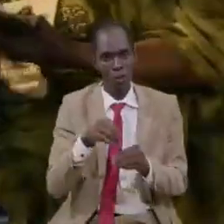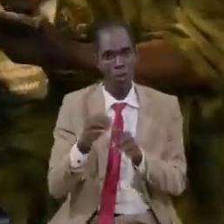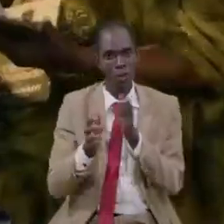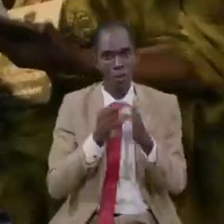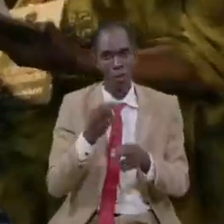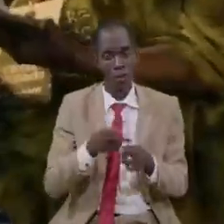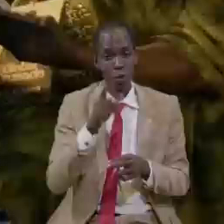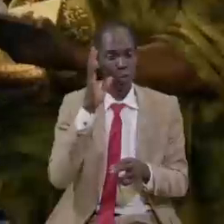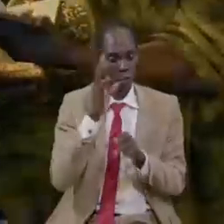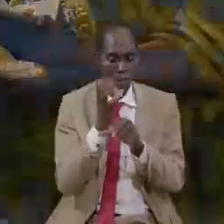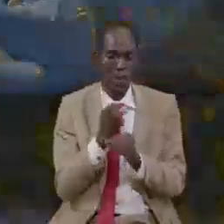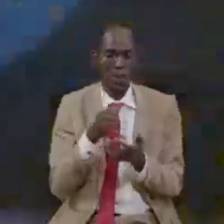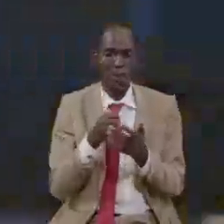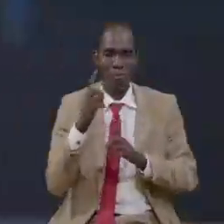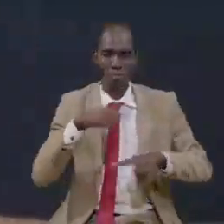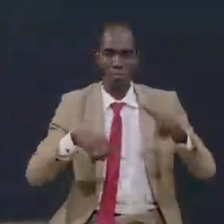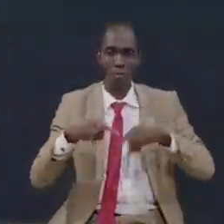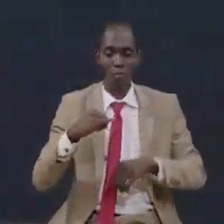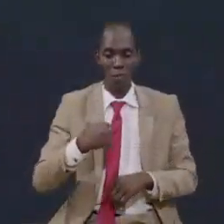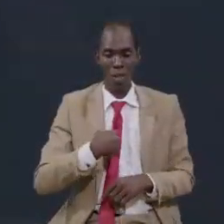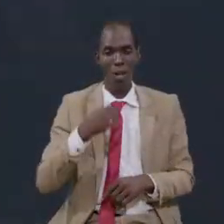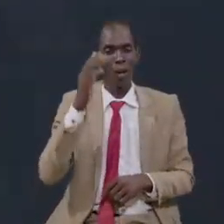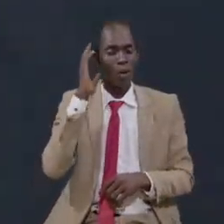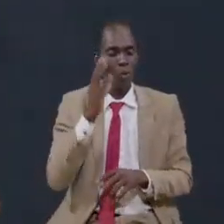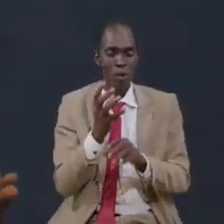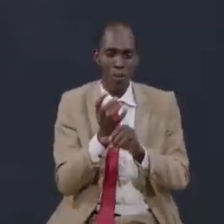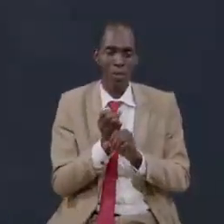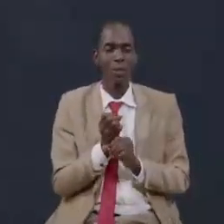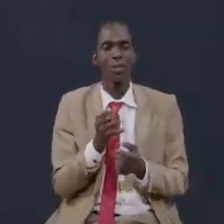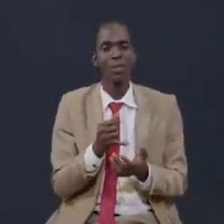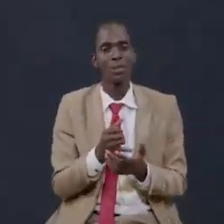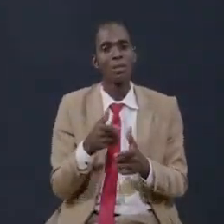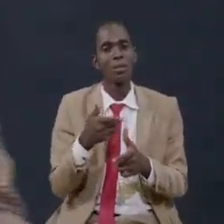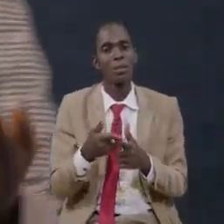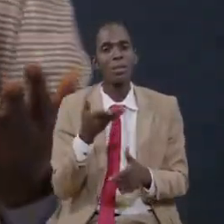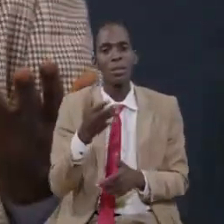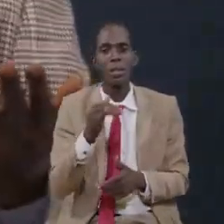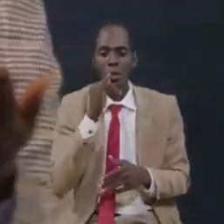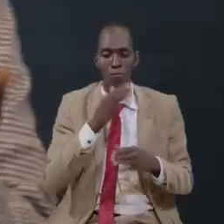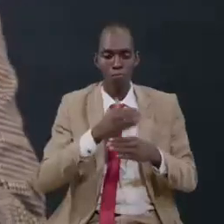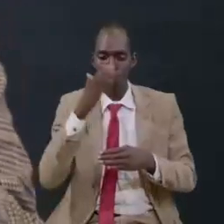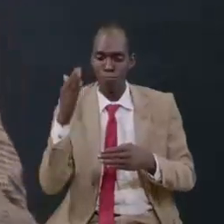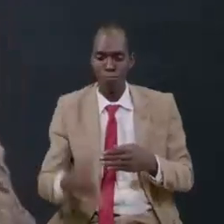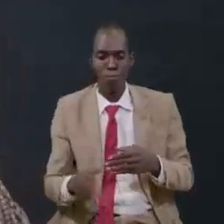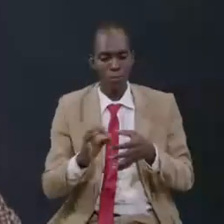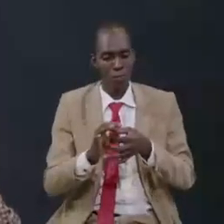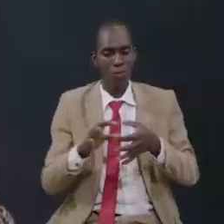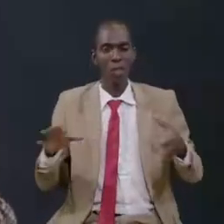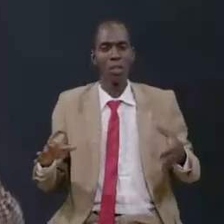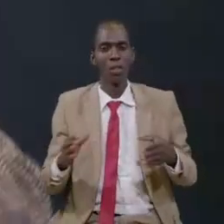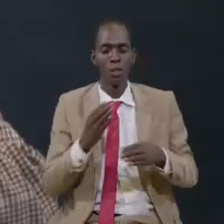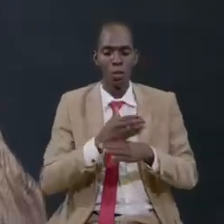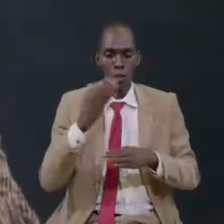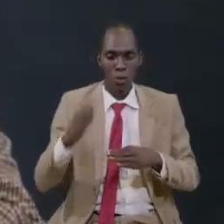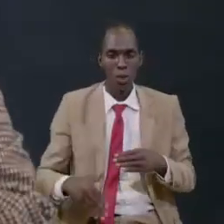get it. And then there's total release. There's total liberation. There's